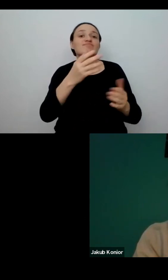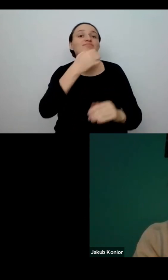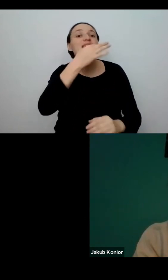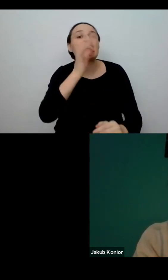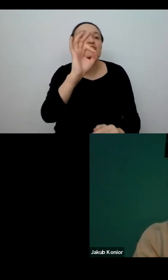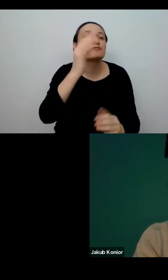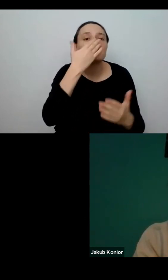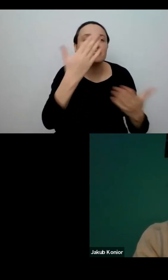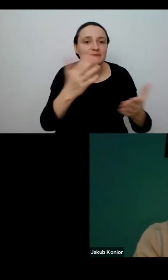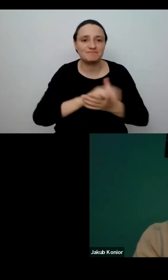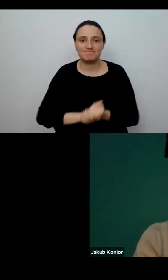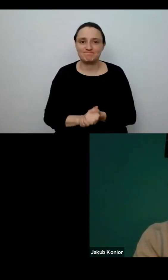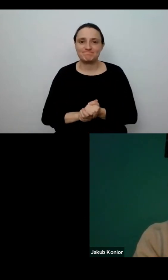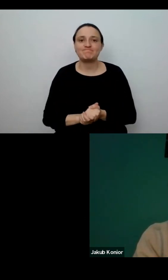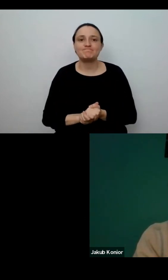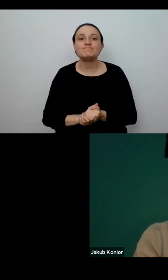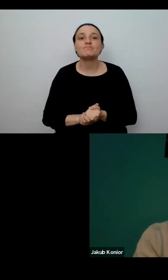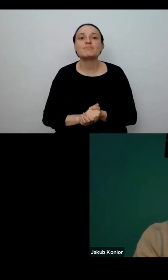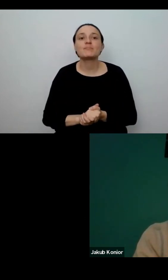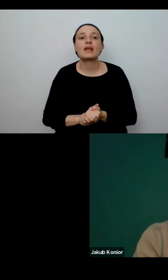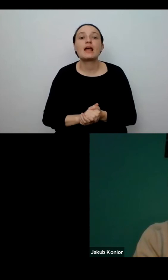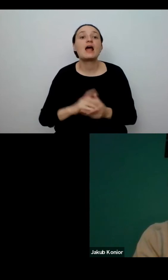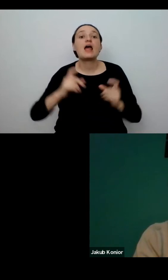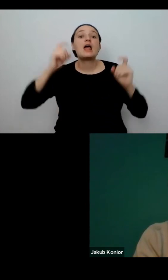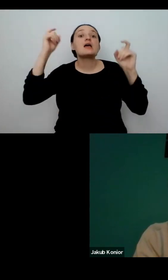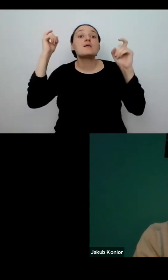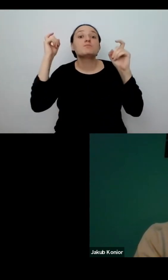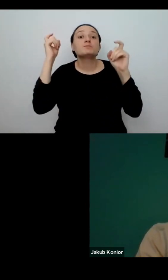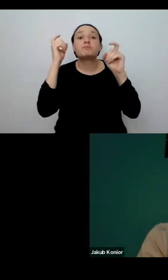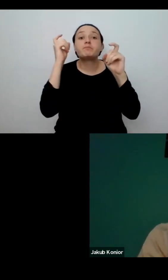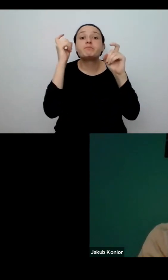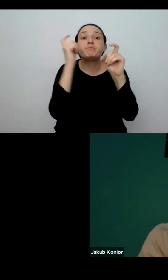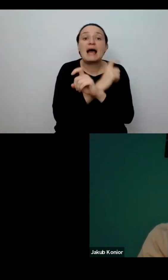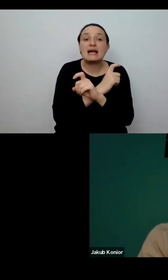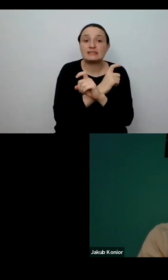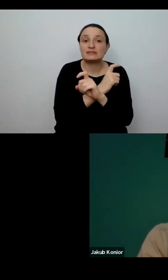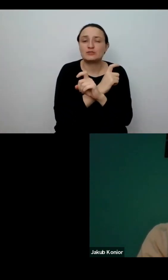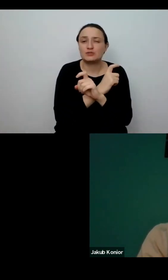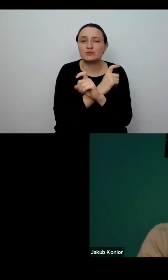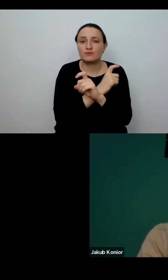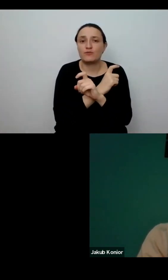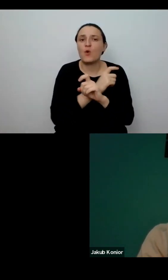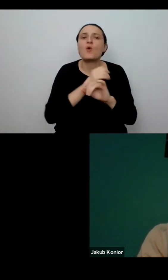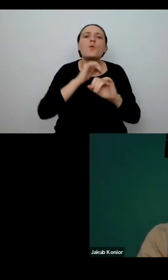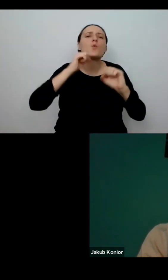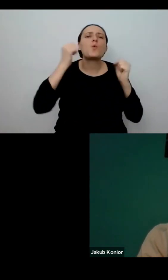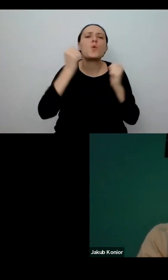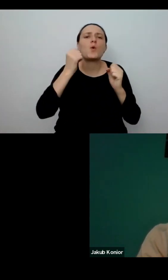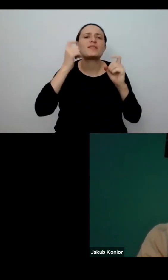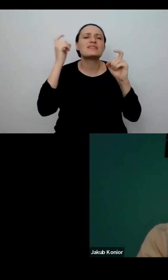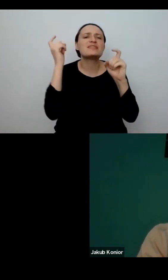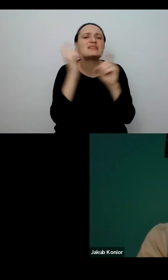the question is, what is the darkest country per capita in Europe?